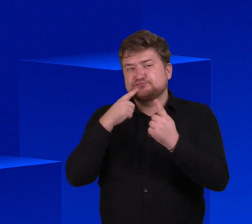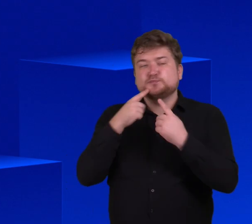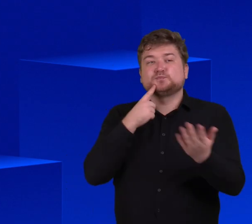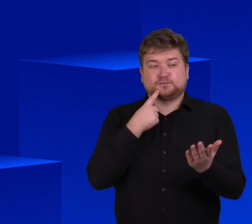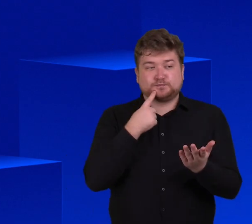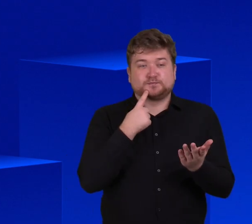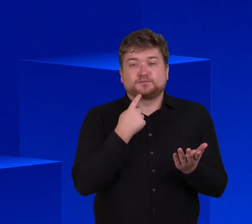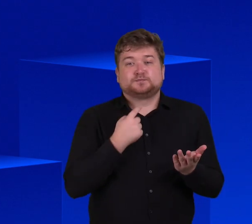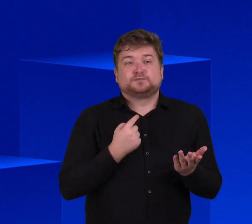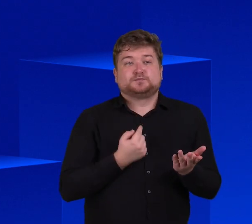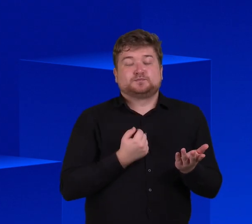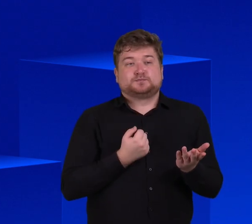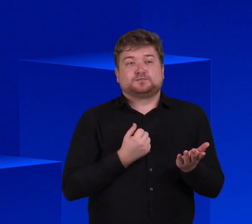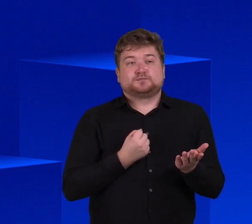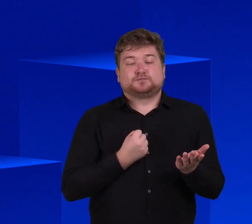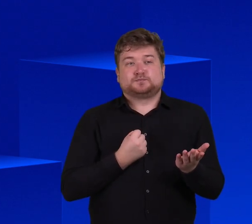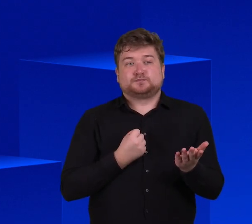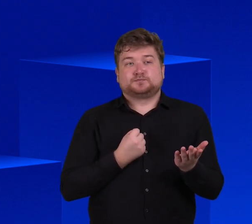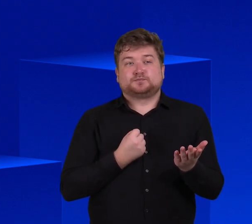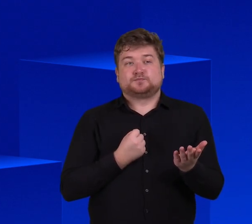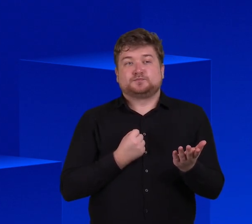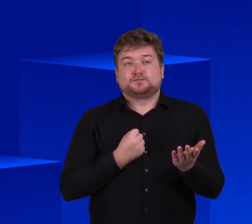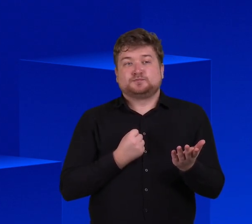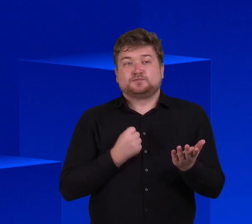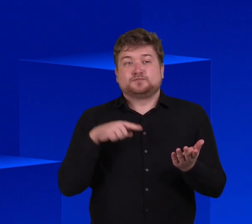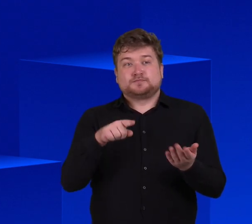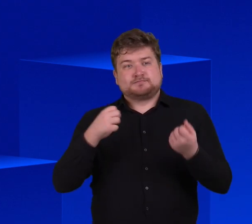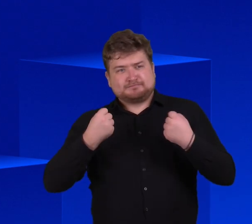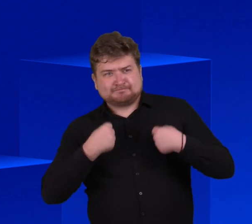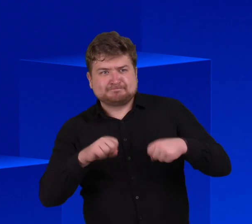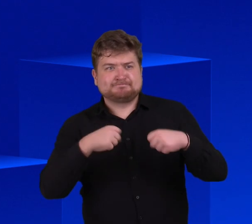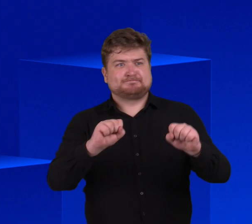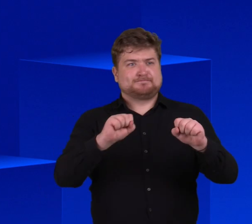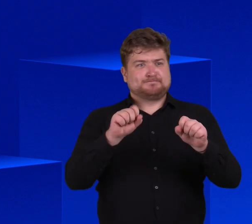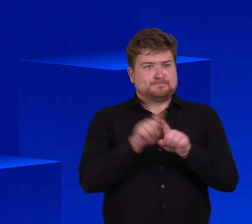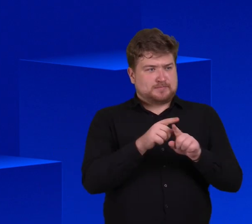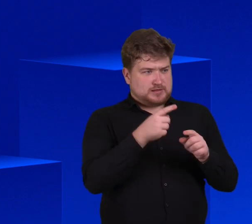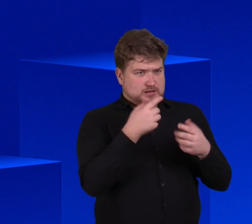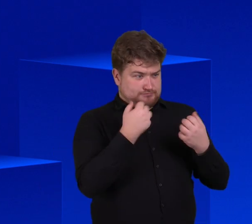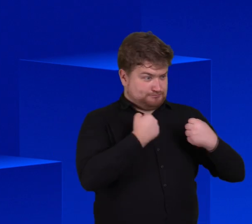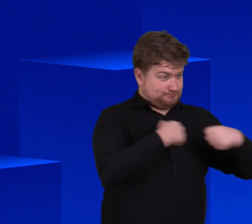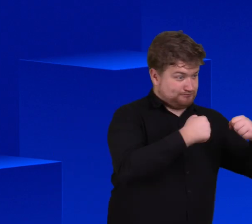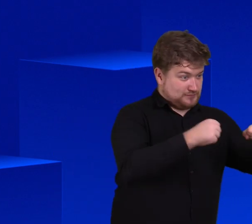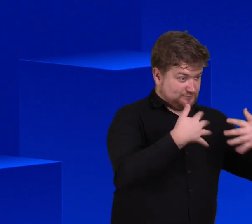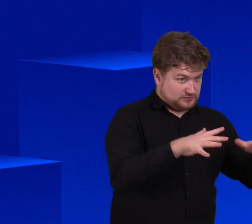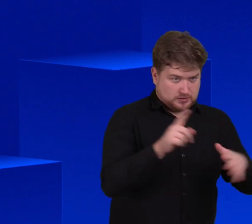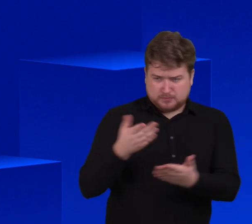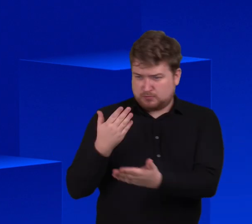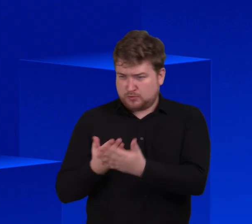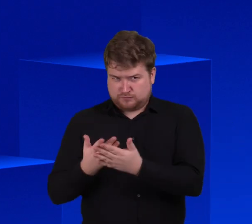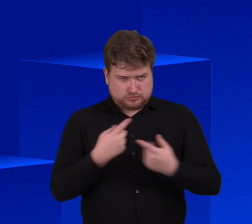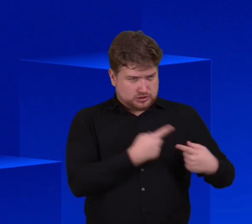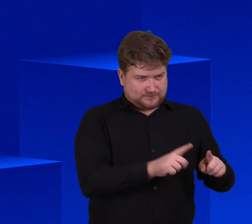the so-called inner peripheries. This is a very interesting and colorful term, meaning that there are certain